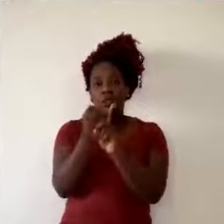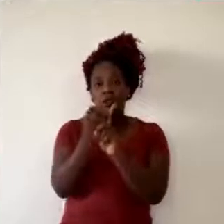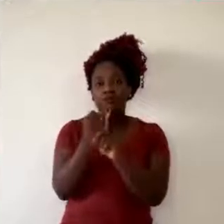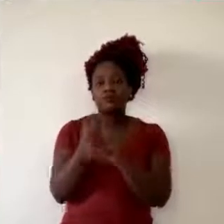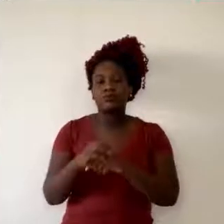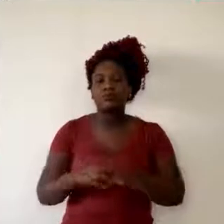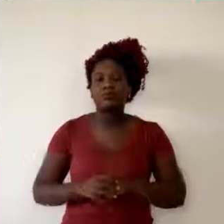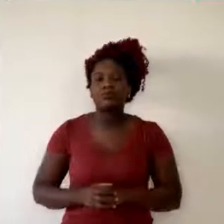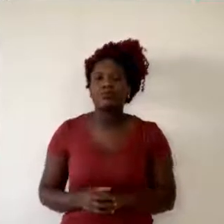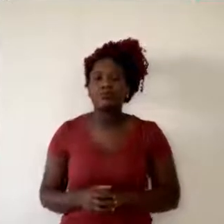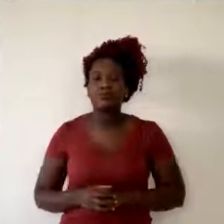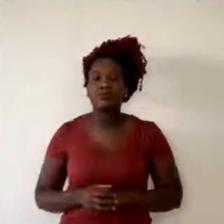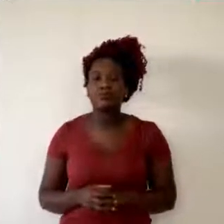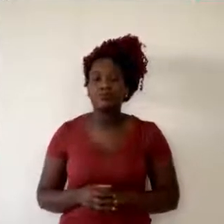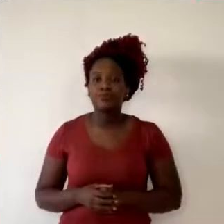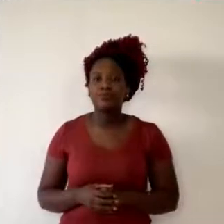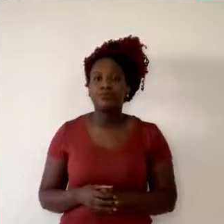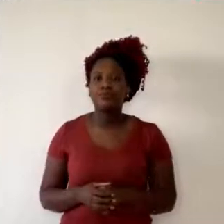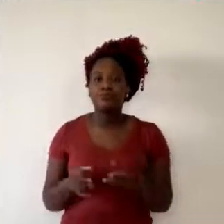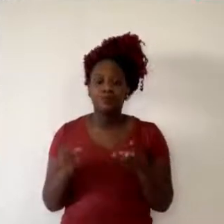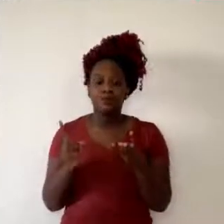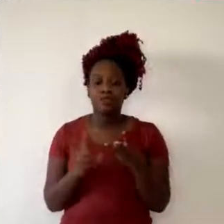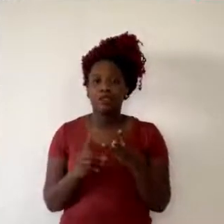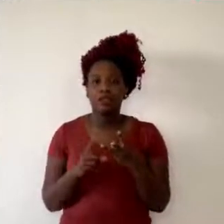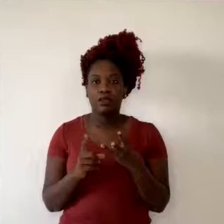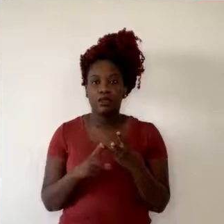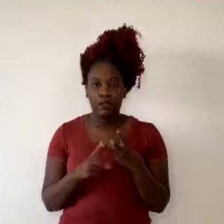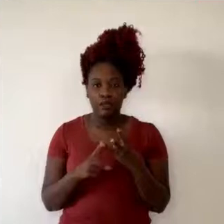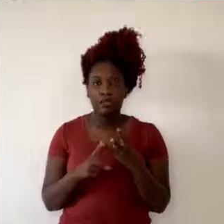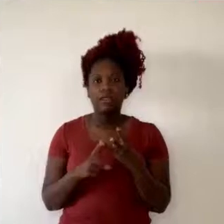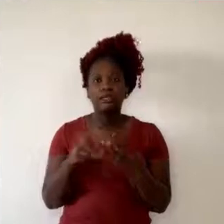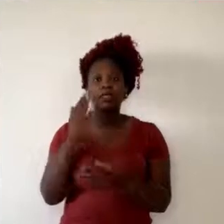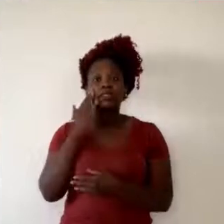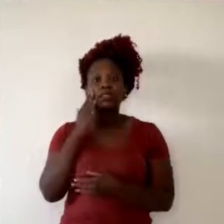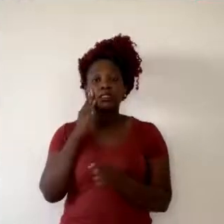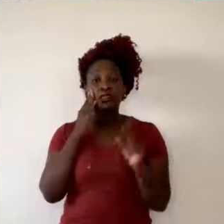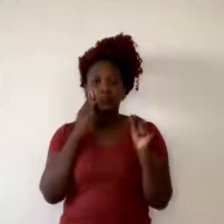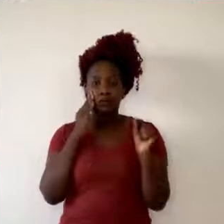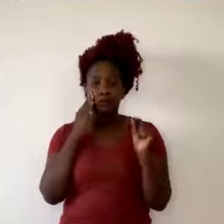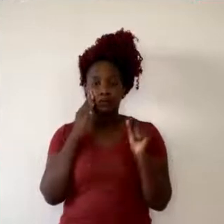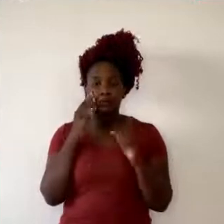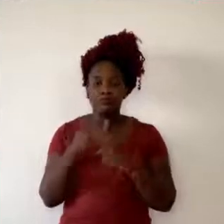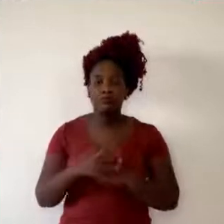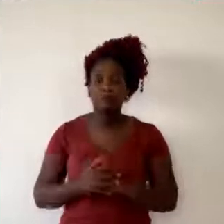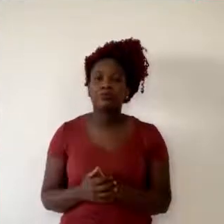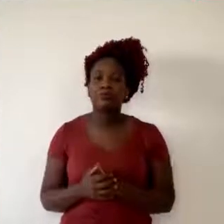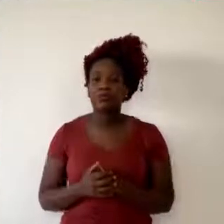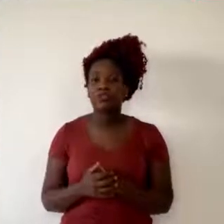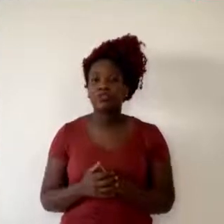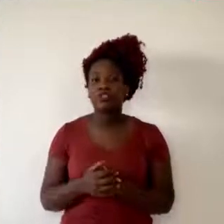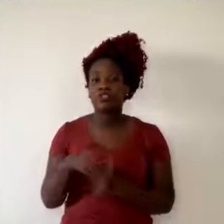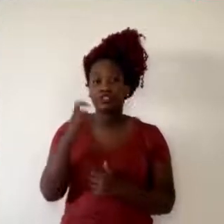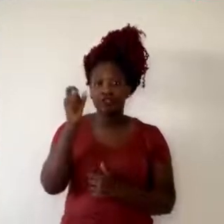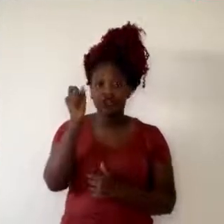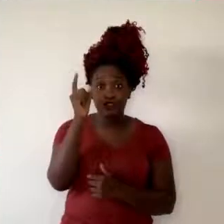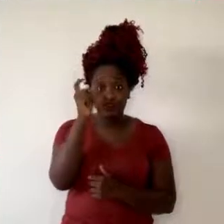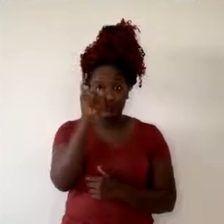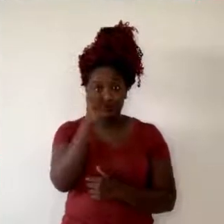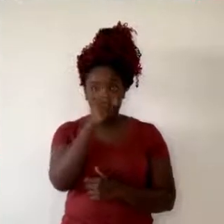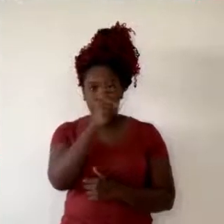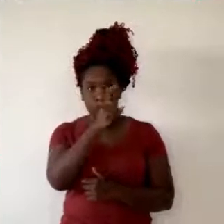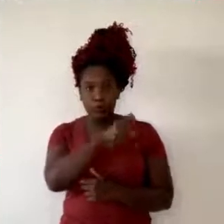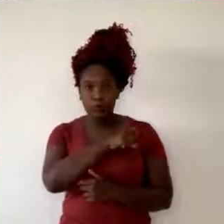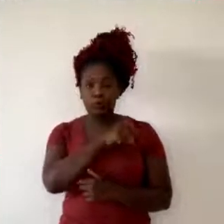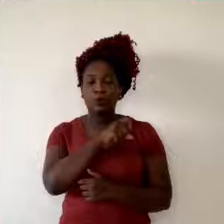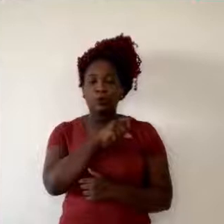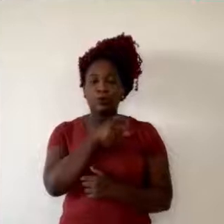it as such, we won't be able to address it adequately. And what has made it difficult